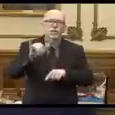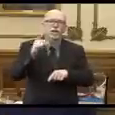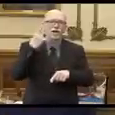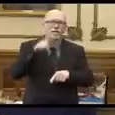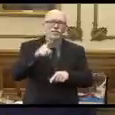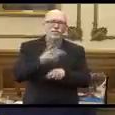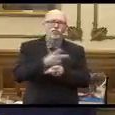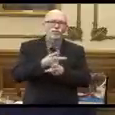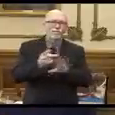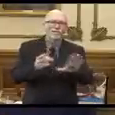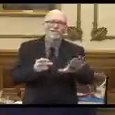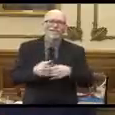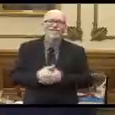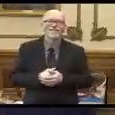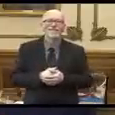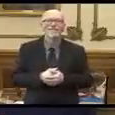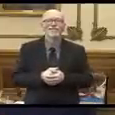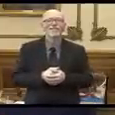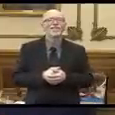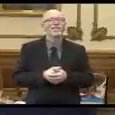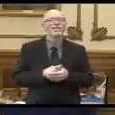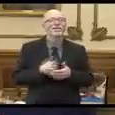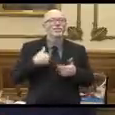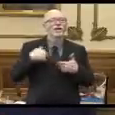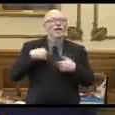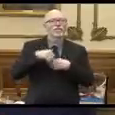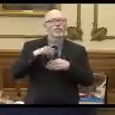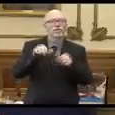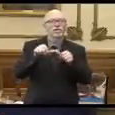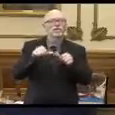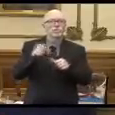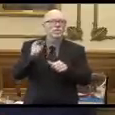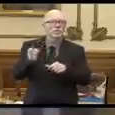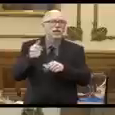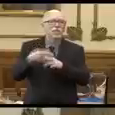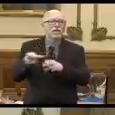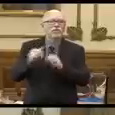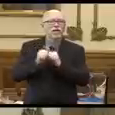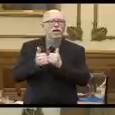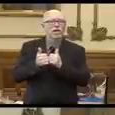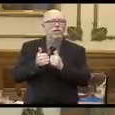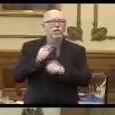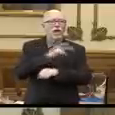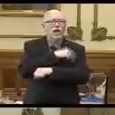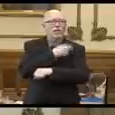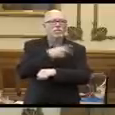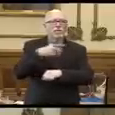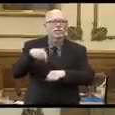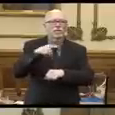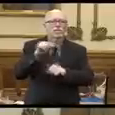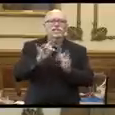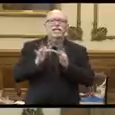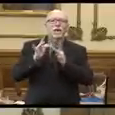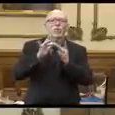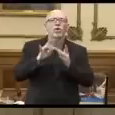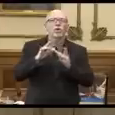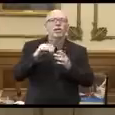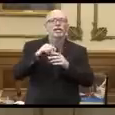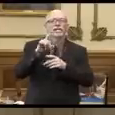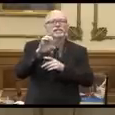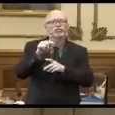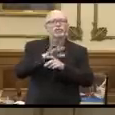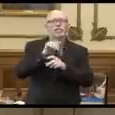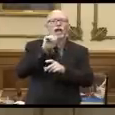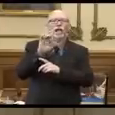We have it in your district. You might want to touch on how hospitals are networked in districts, not just a Right. county.